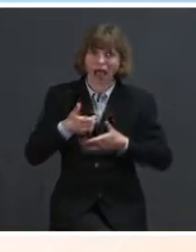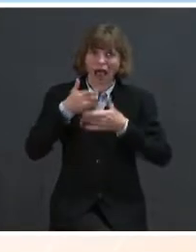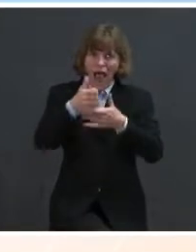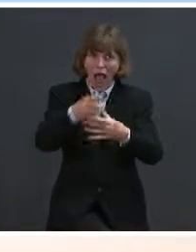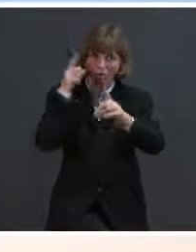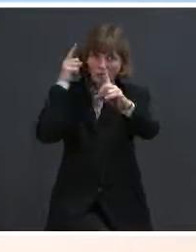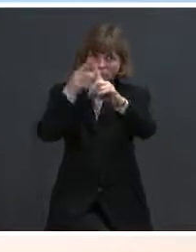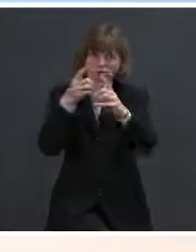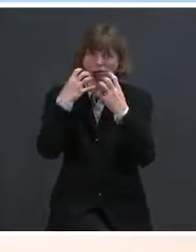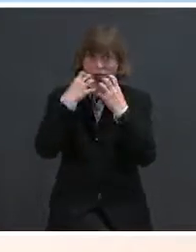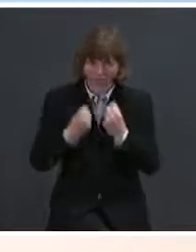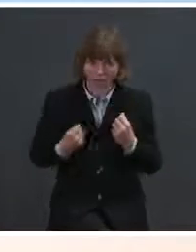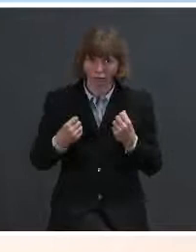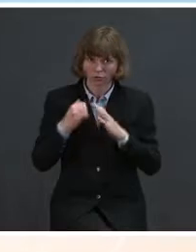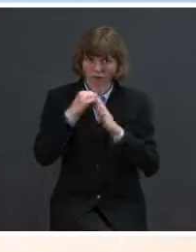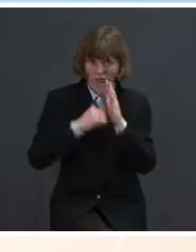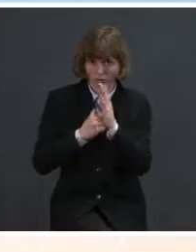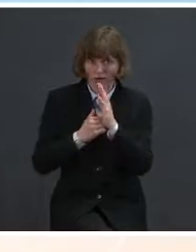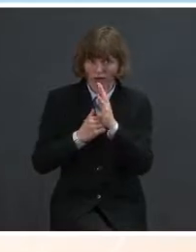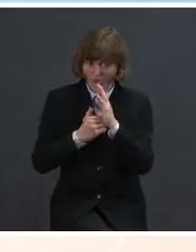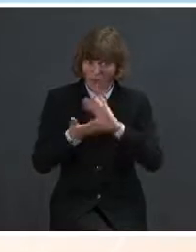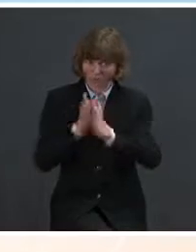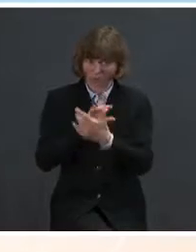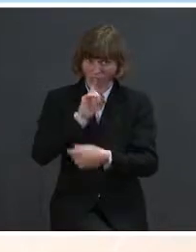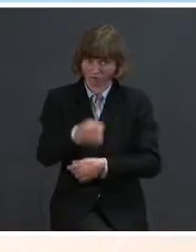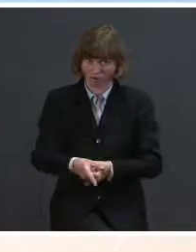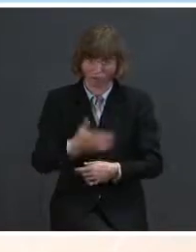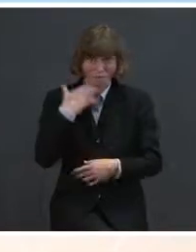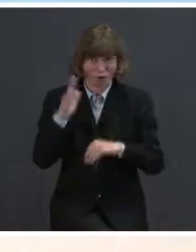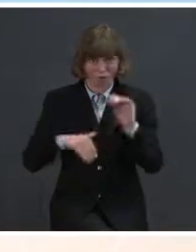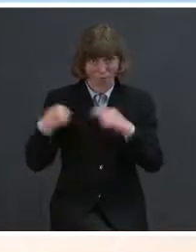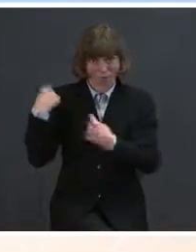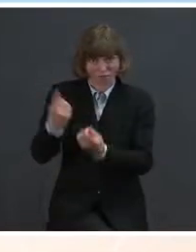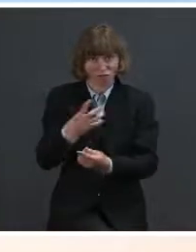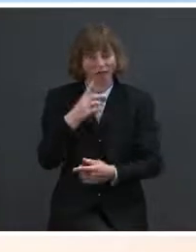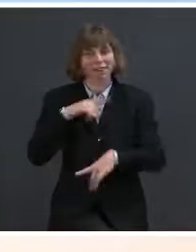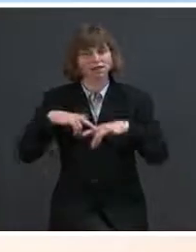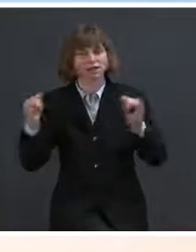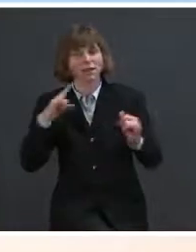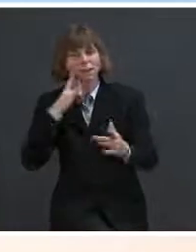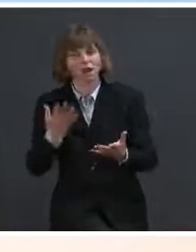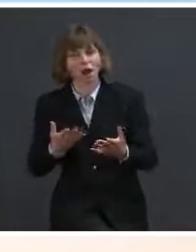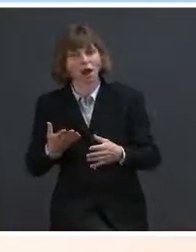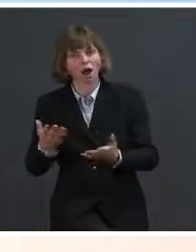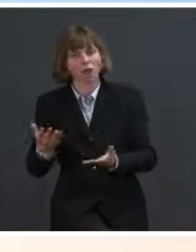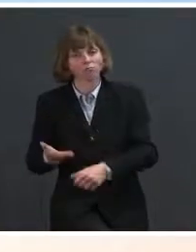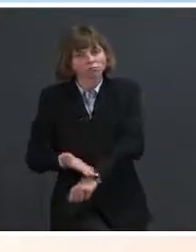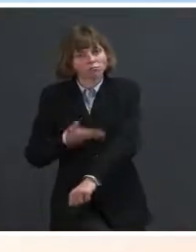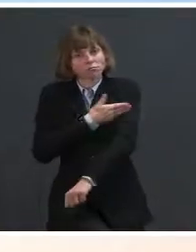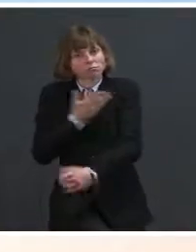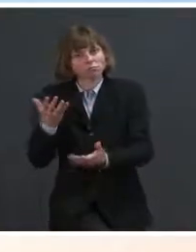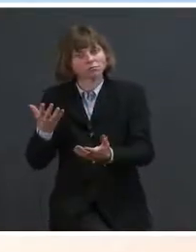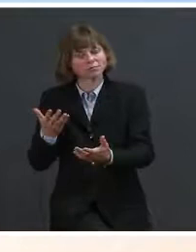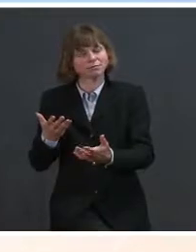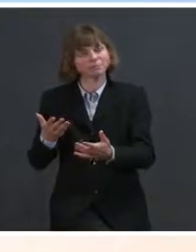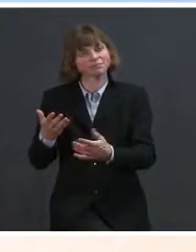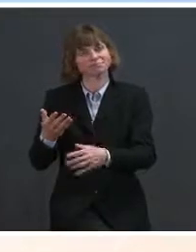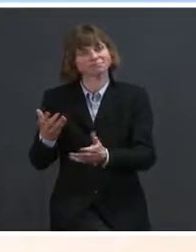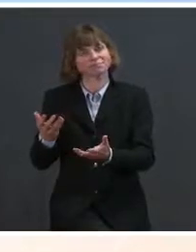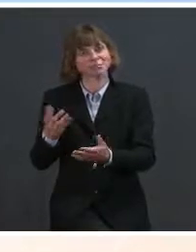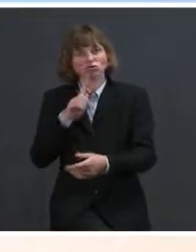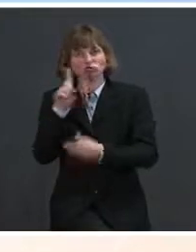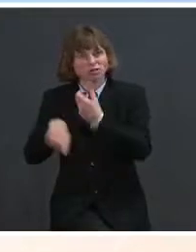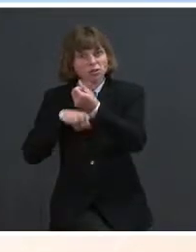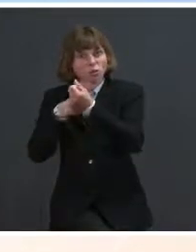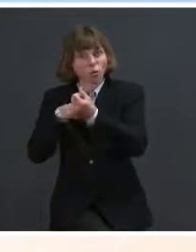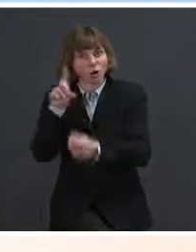forward, and to lift up democracy as the signal form of government that can deliver for people and meet the challenges